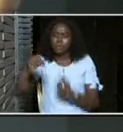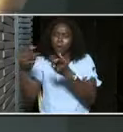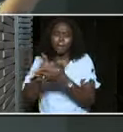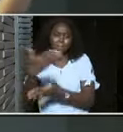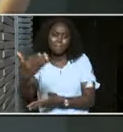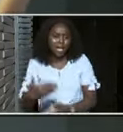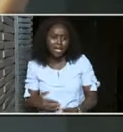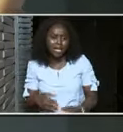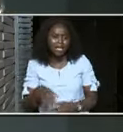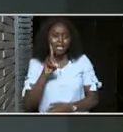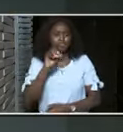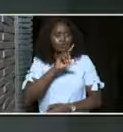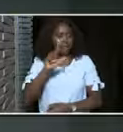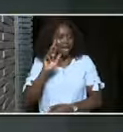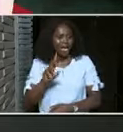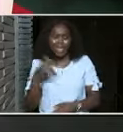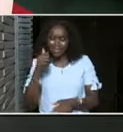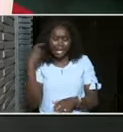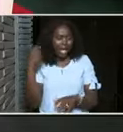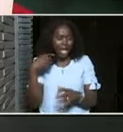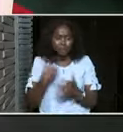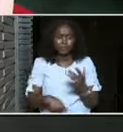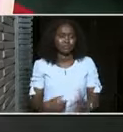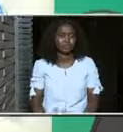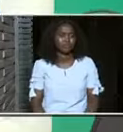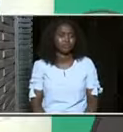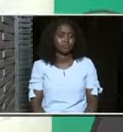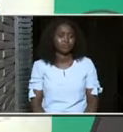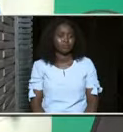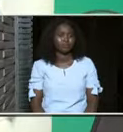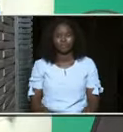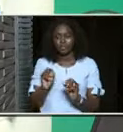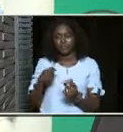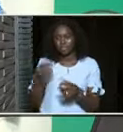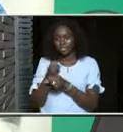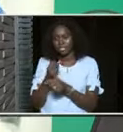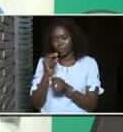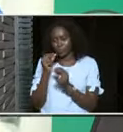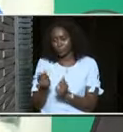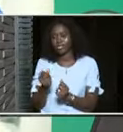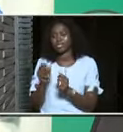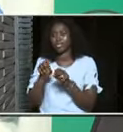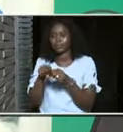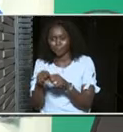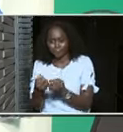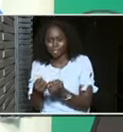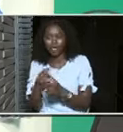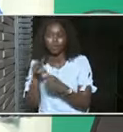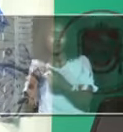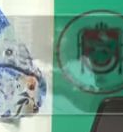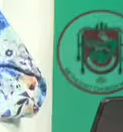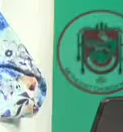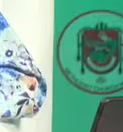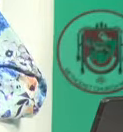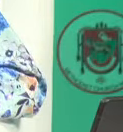it is you will buy. Okay, so let me take a quick break. And when we come back, we will go to the remote site because they are eagerly waiting